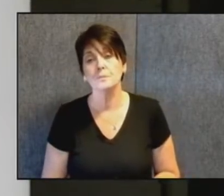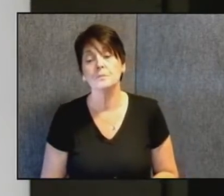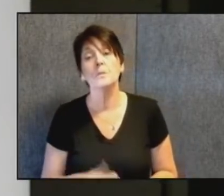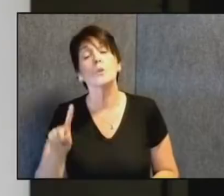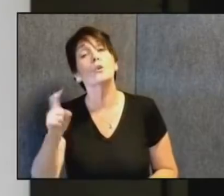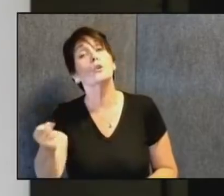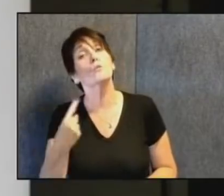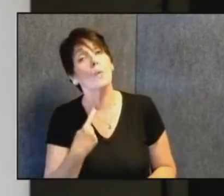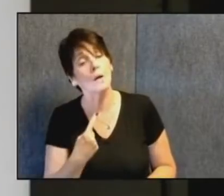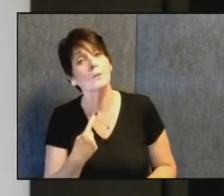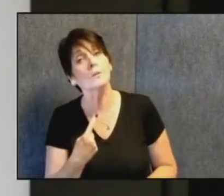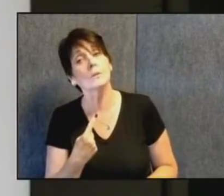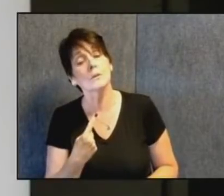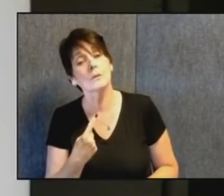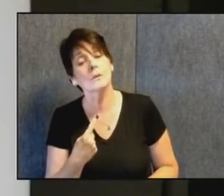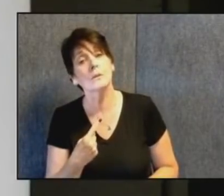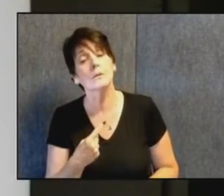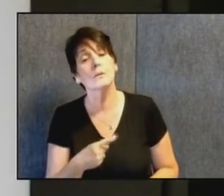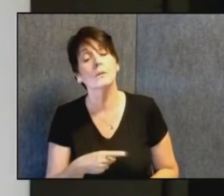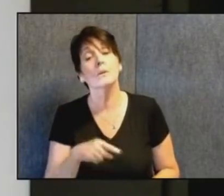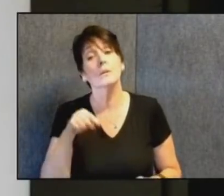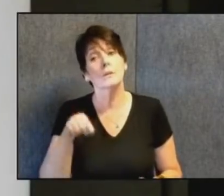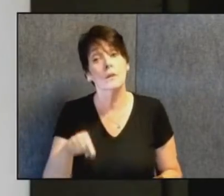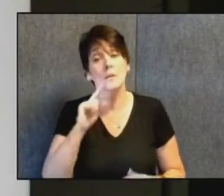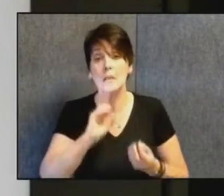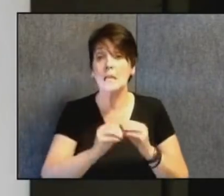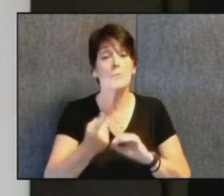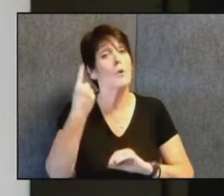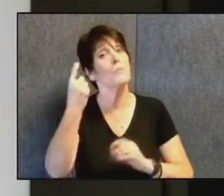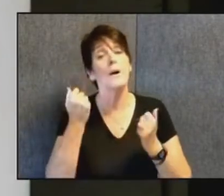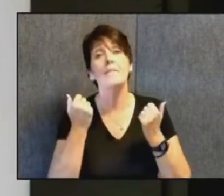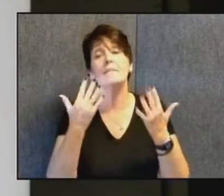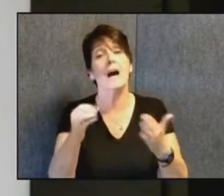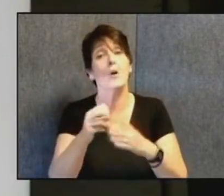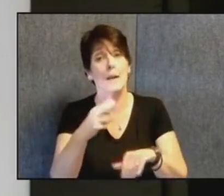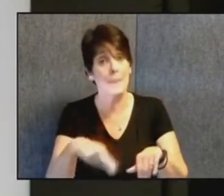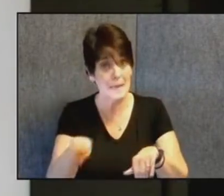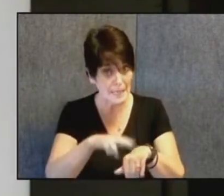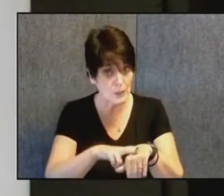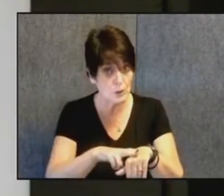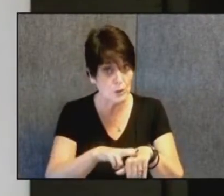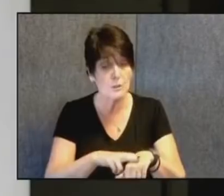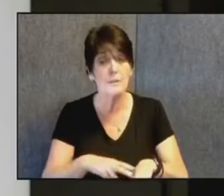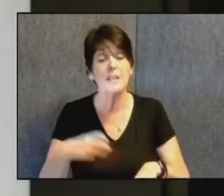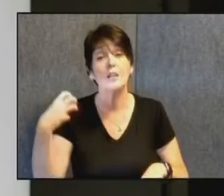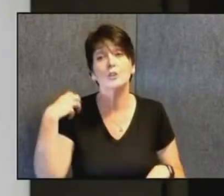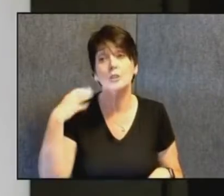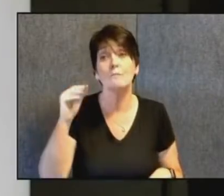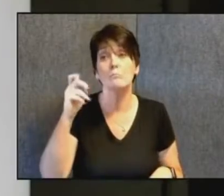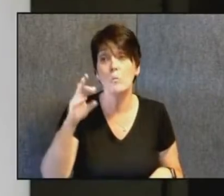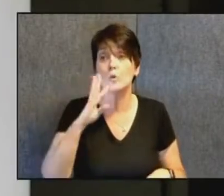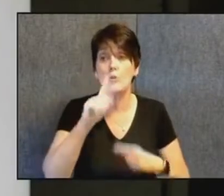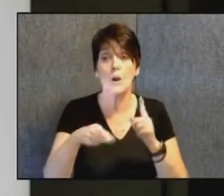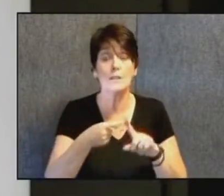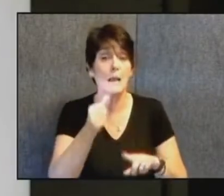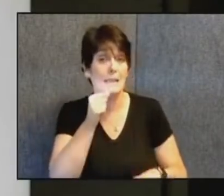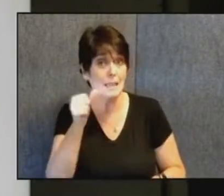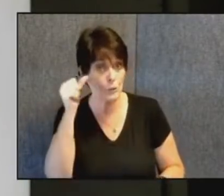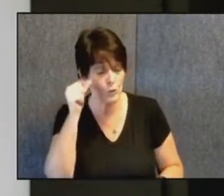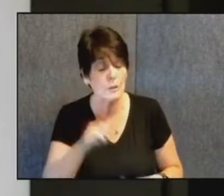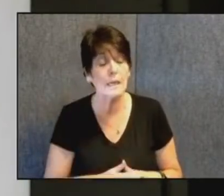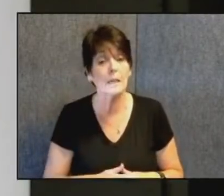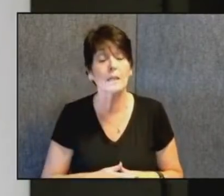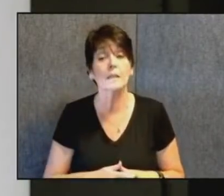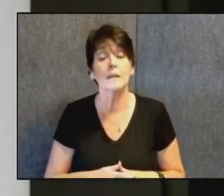There's a question about the Caldor Fire being the #1 priority fire in the nation that Chief Porter had talked about yesterday.